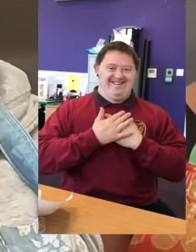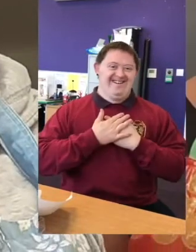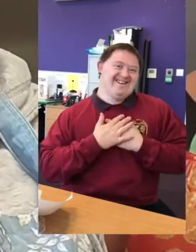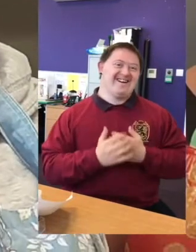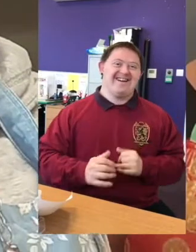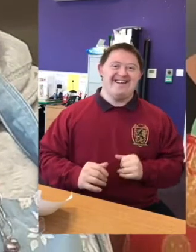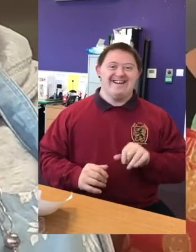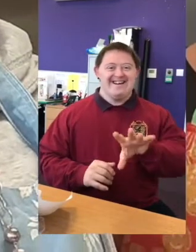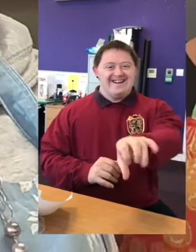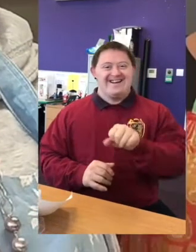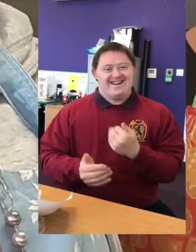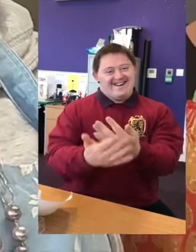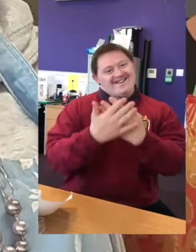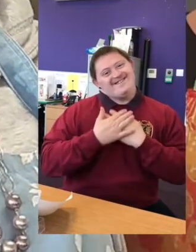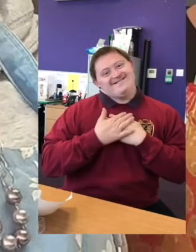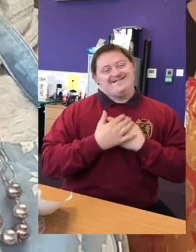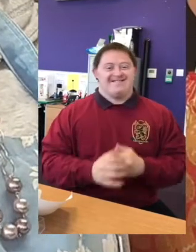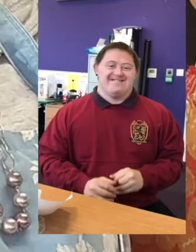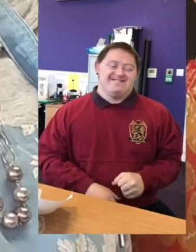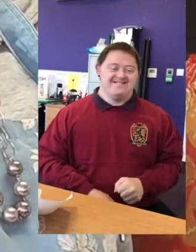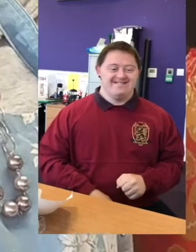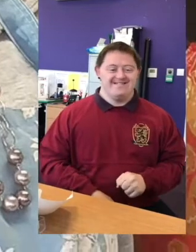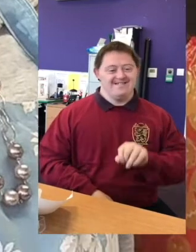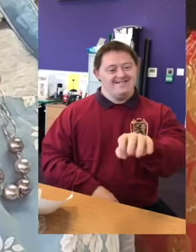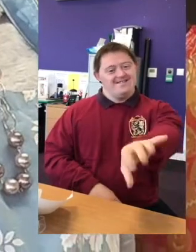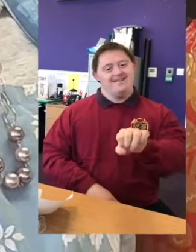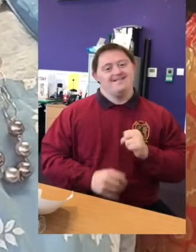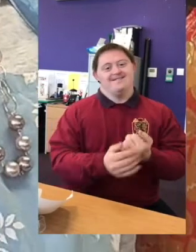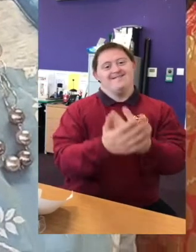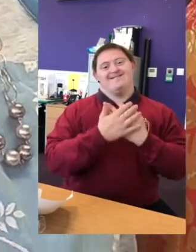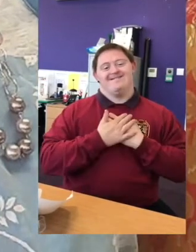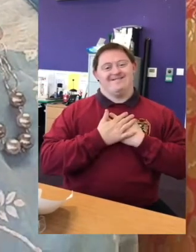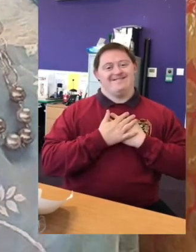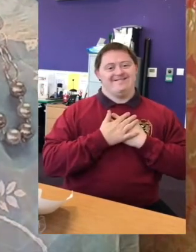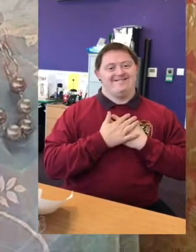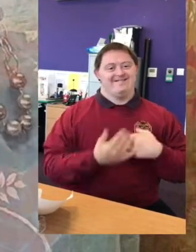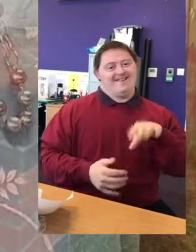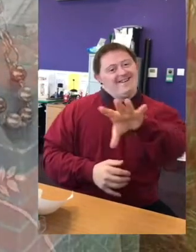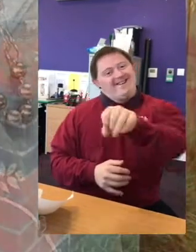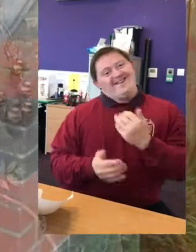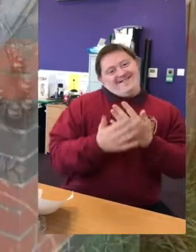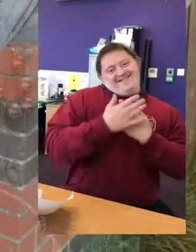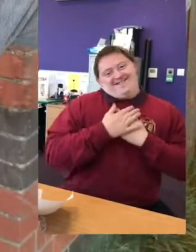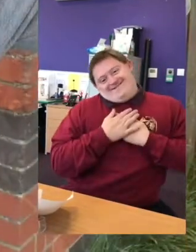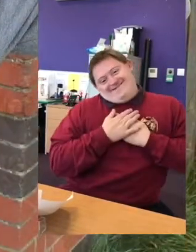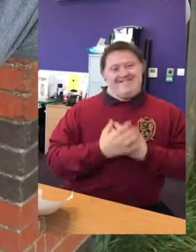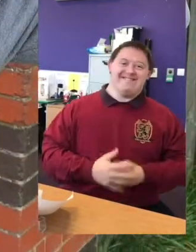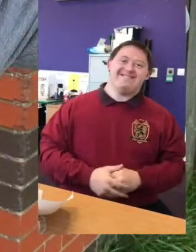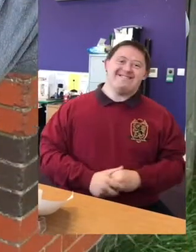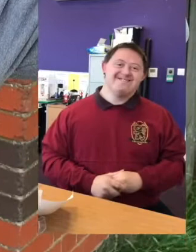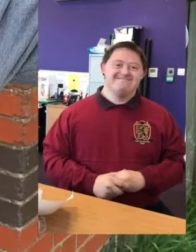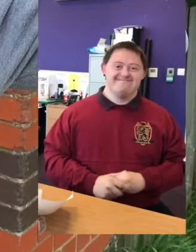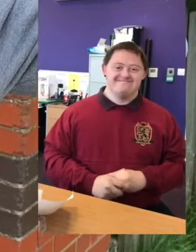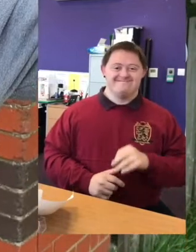Take a breath. Take a breath. Take a breath. Take a